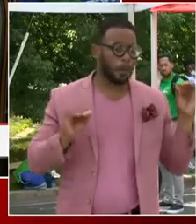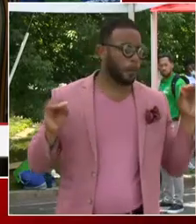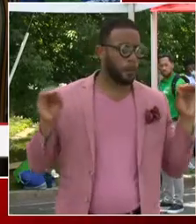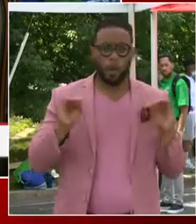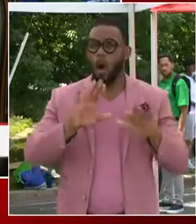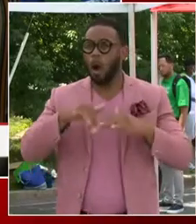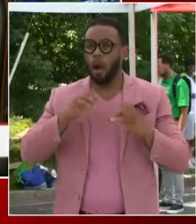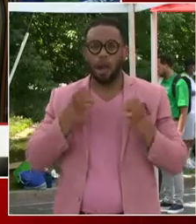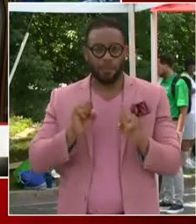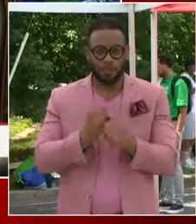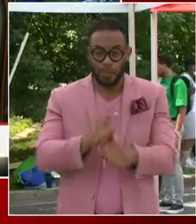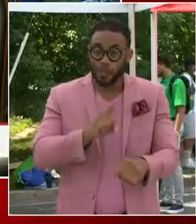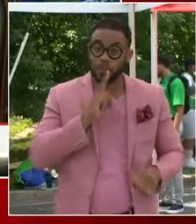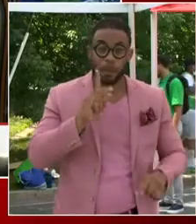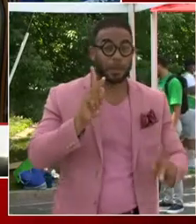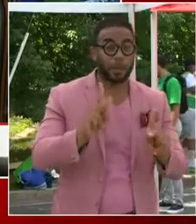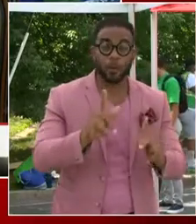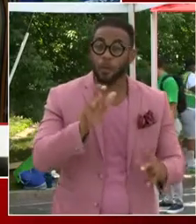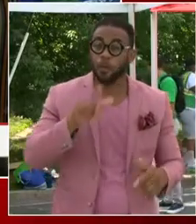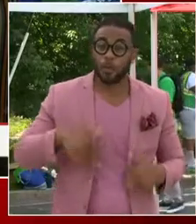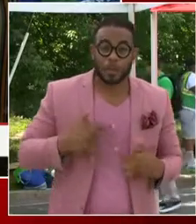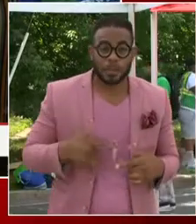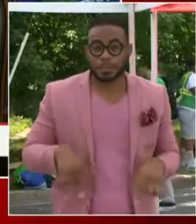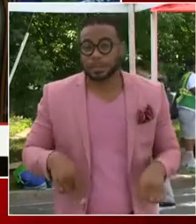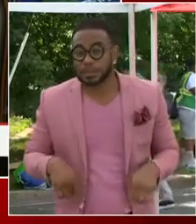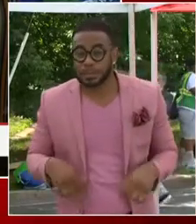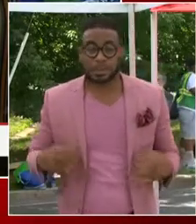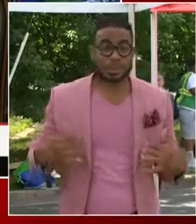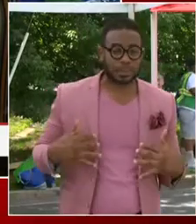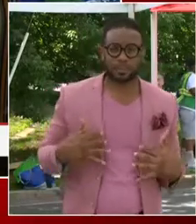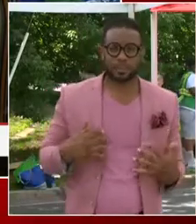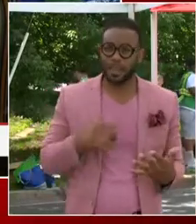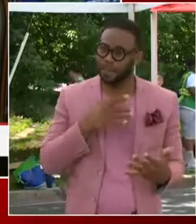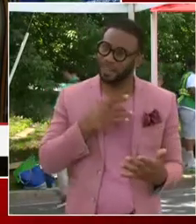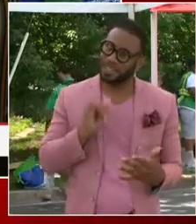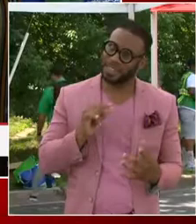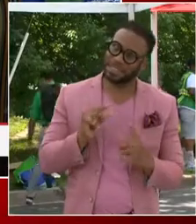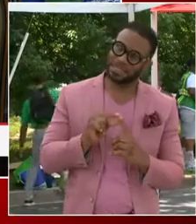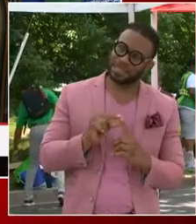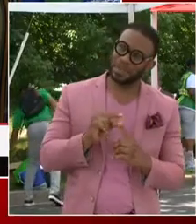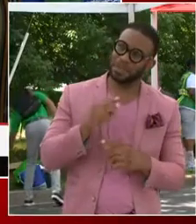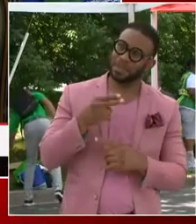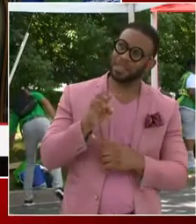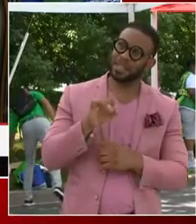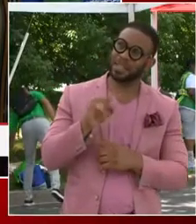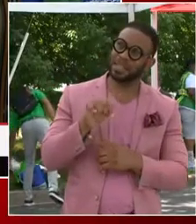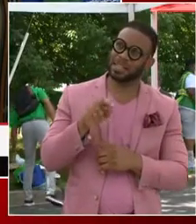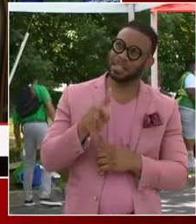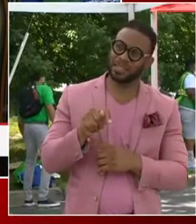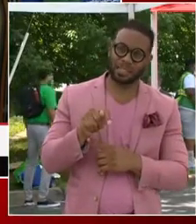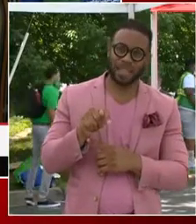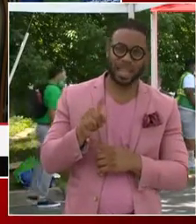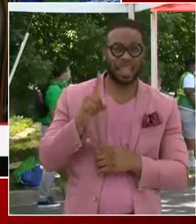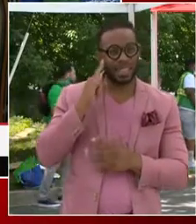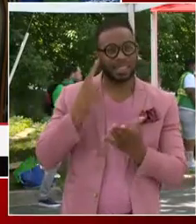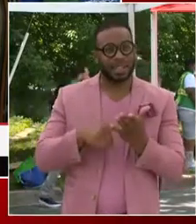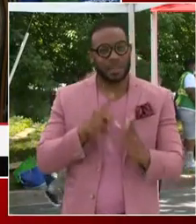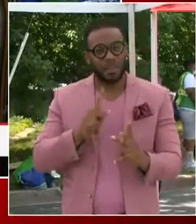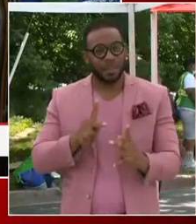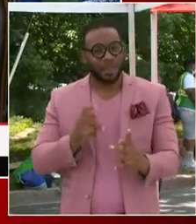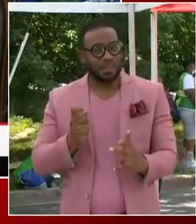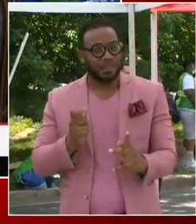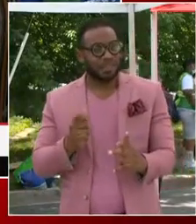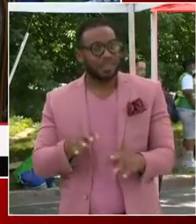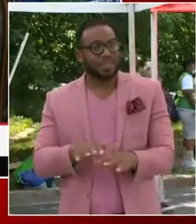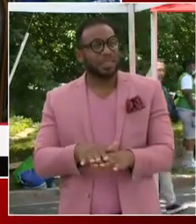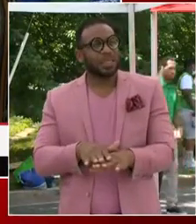effort towards making sure people who have been hesitant, I don't really like that term because I think sometimes people are just a little